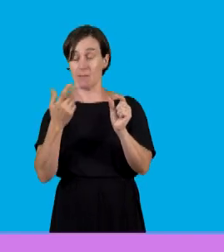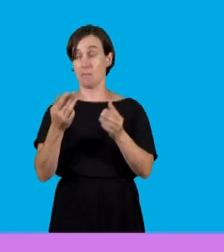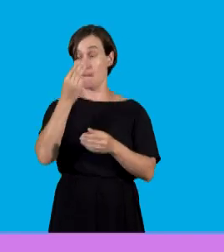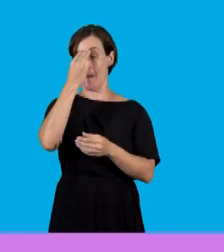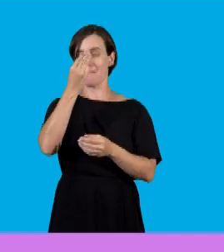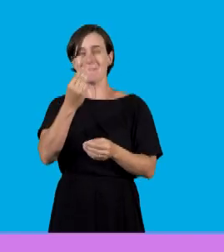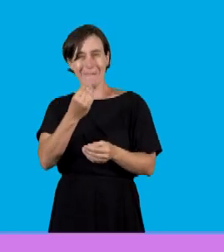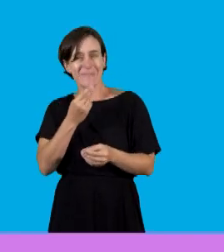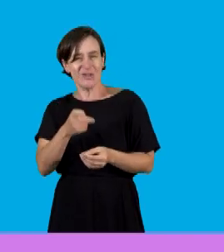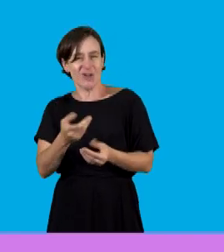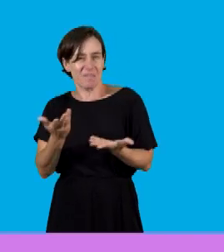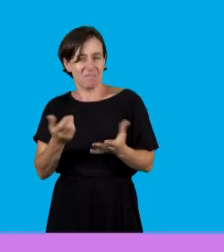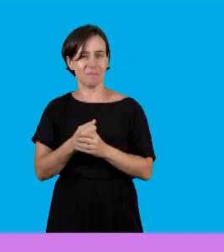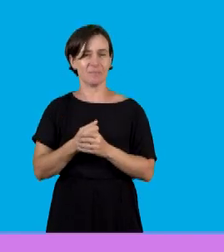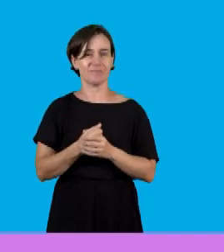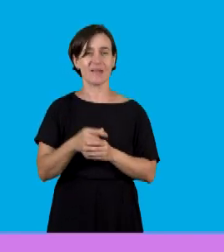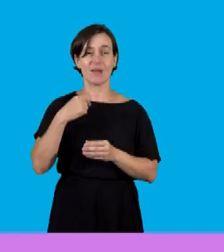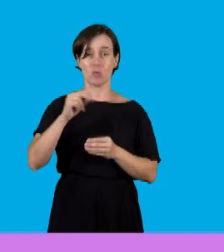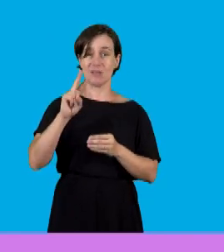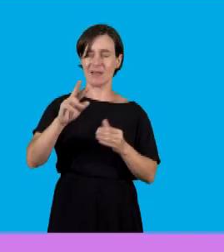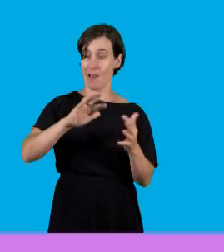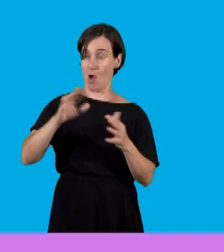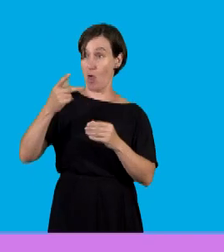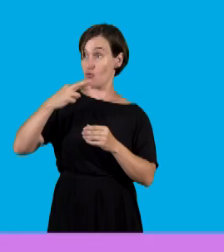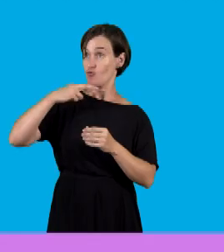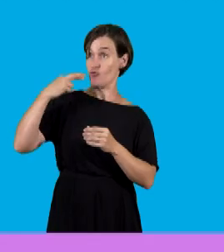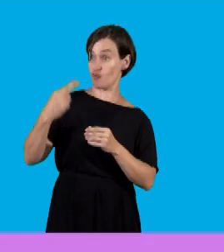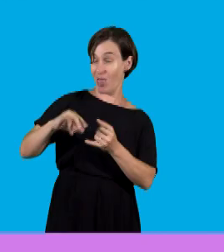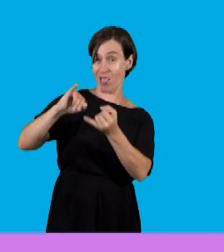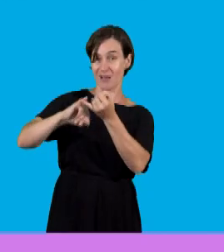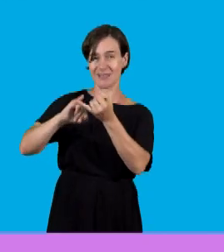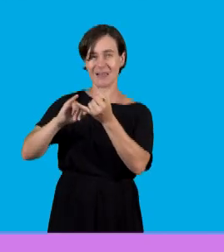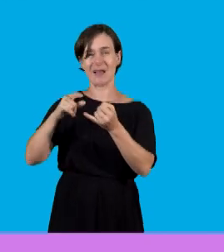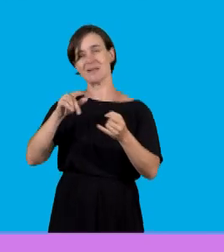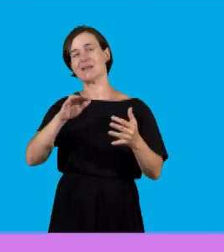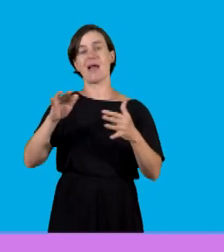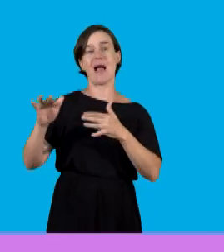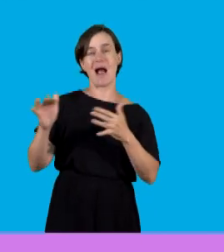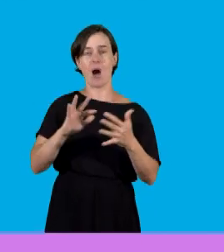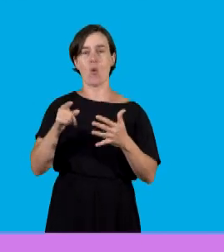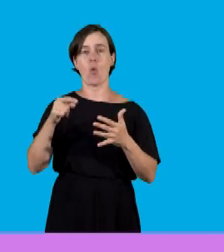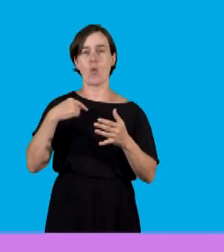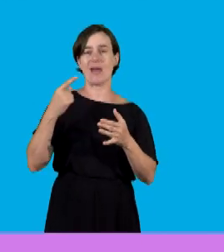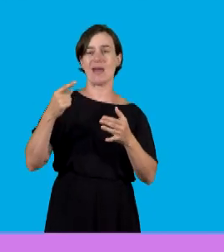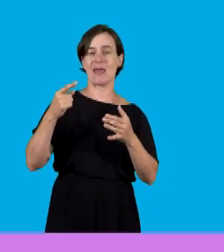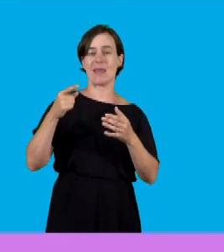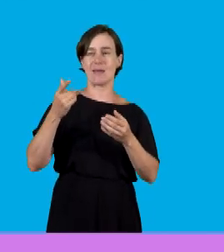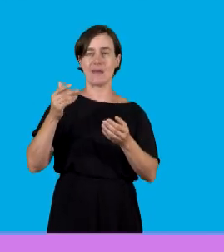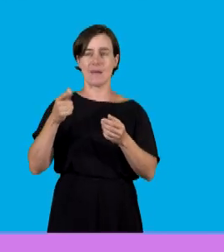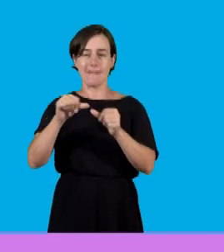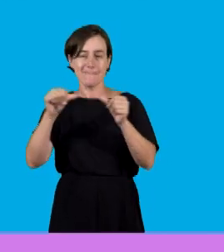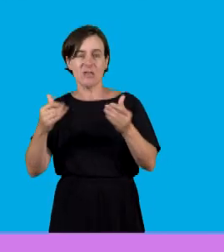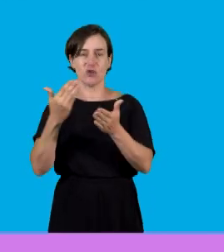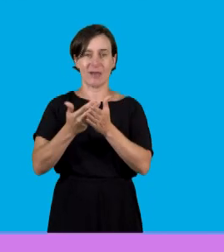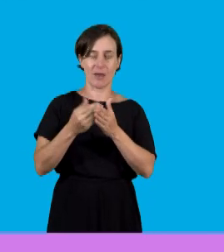a scale, but it's a picture scale in a way, and then it gives us the relation of the bar, which should be measured in relation to